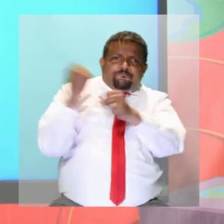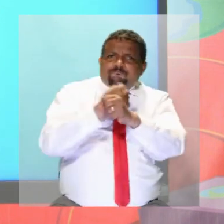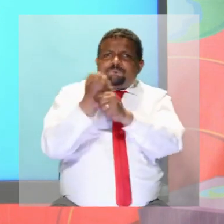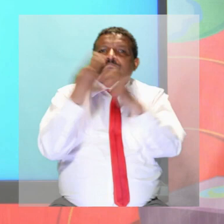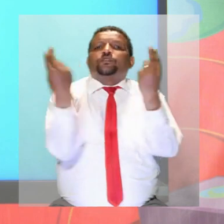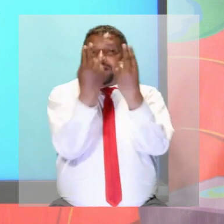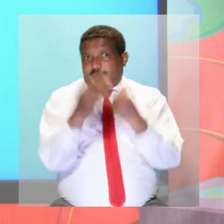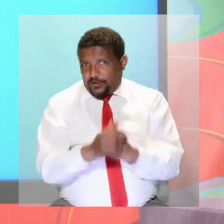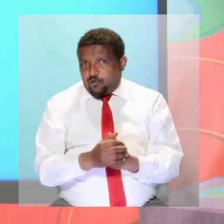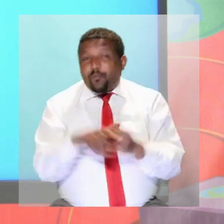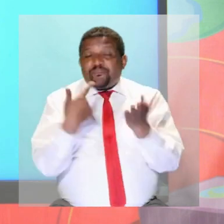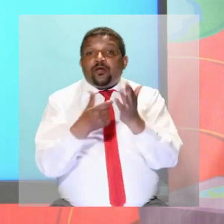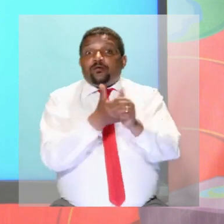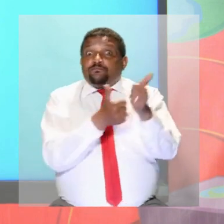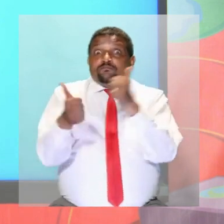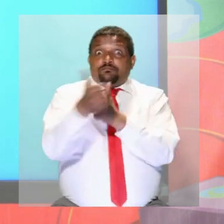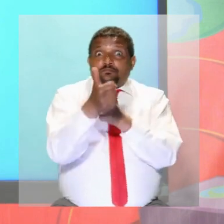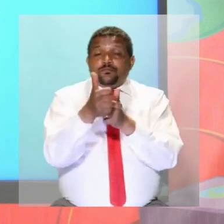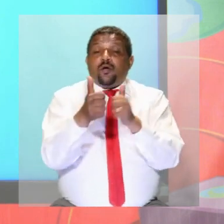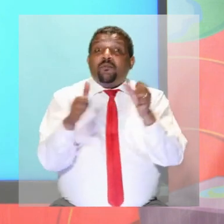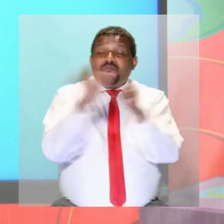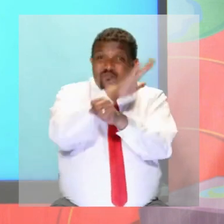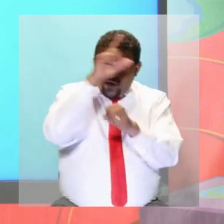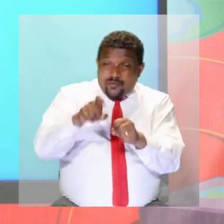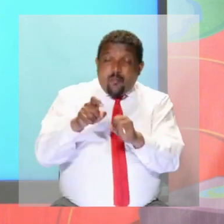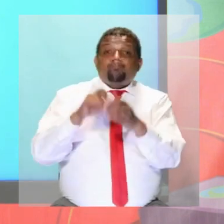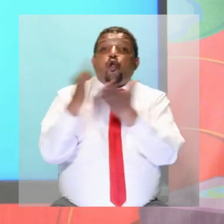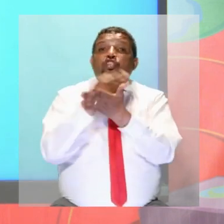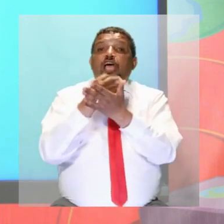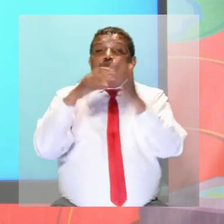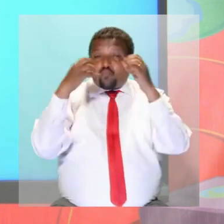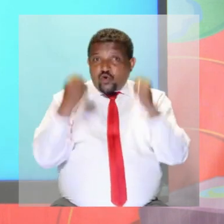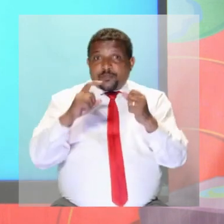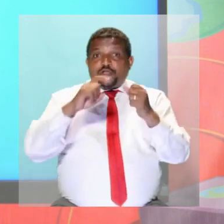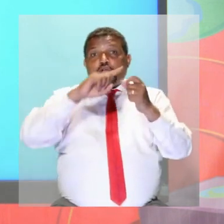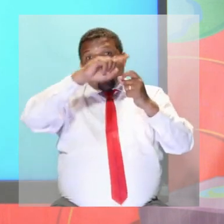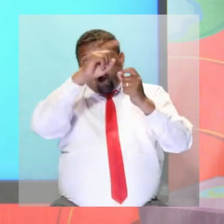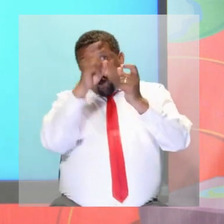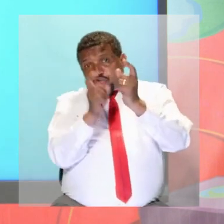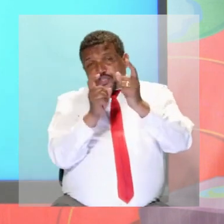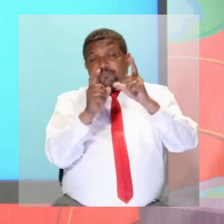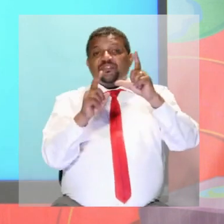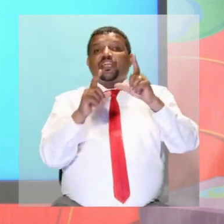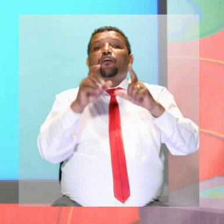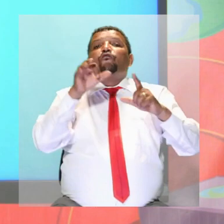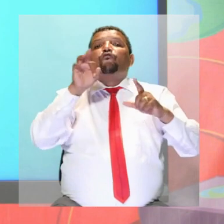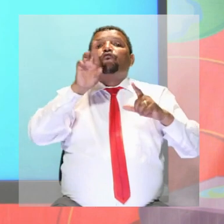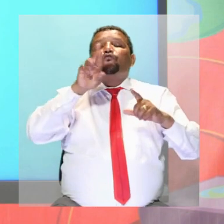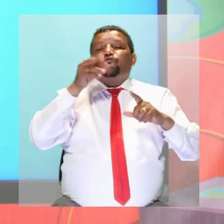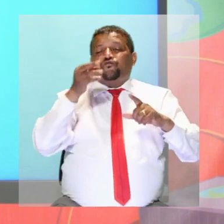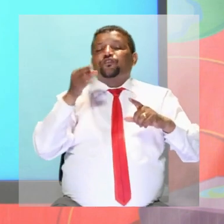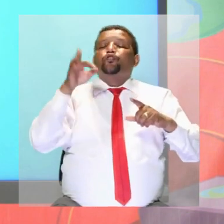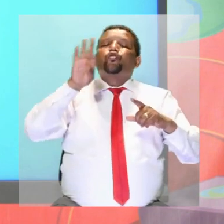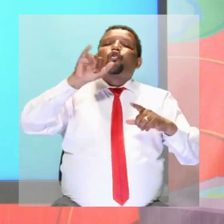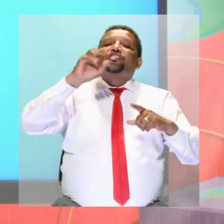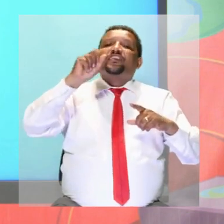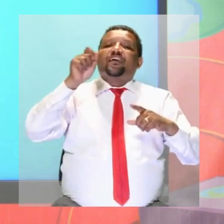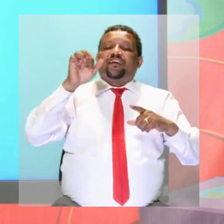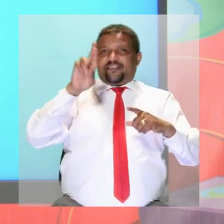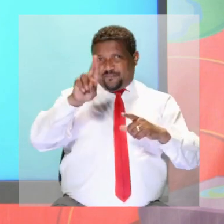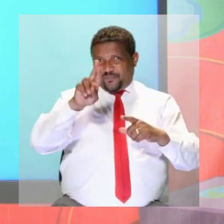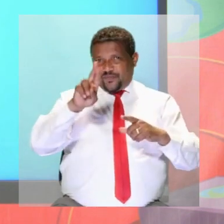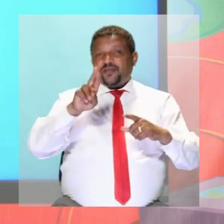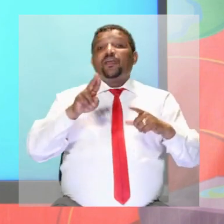other precondition that must be fulfilled to plot the production possibility curve or frontier is fixed resource. That means